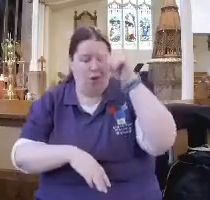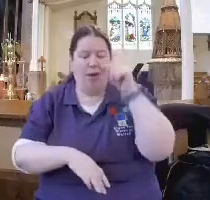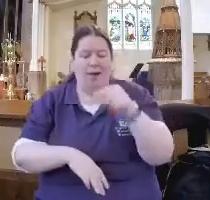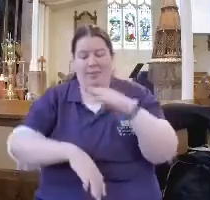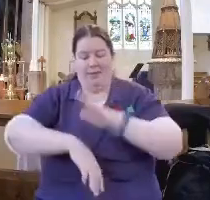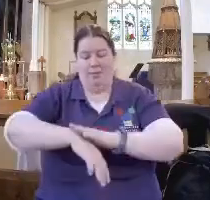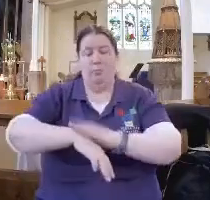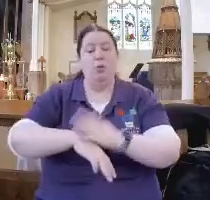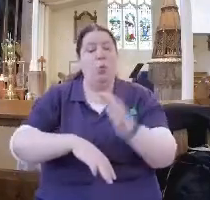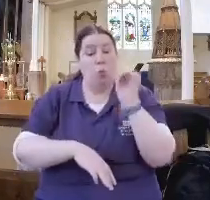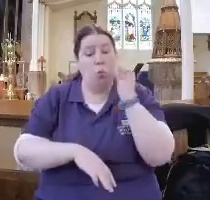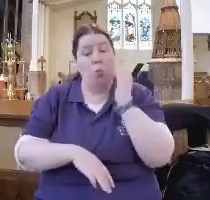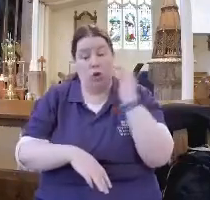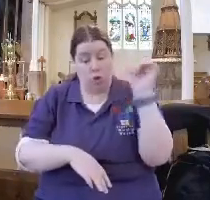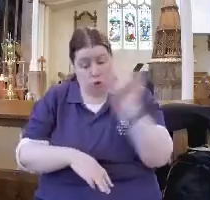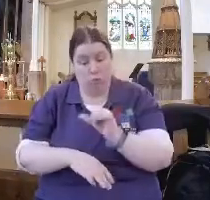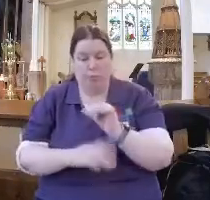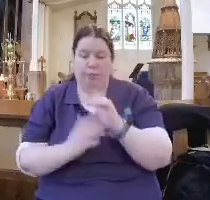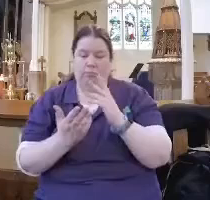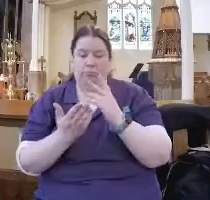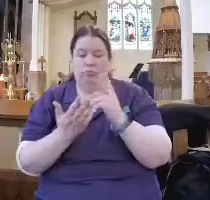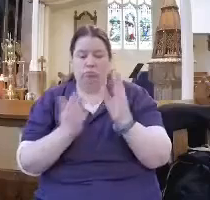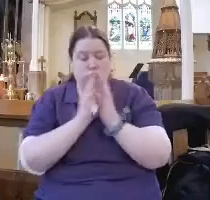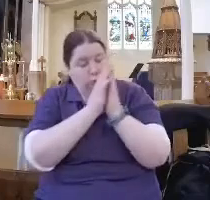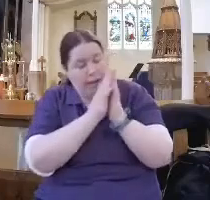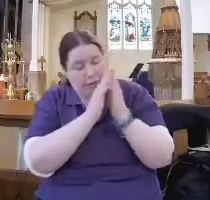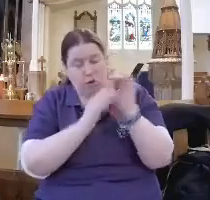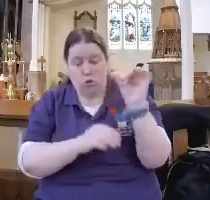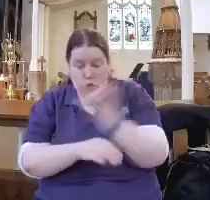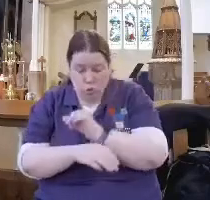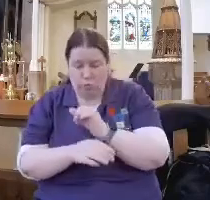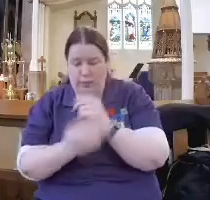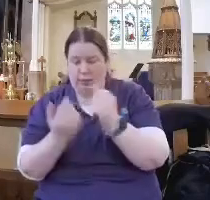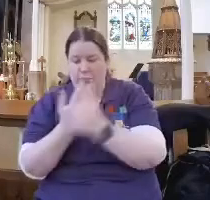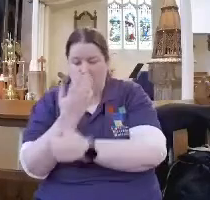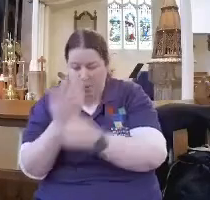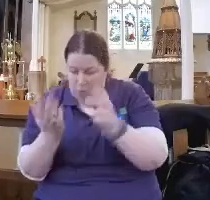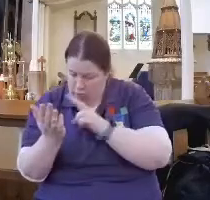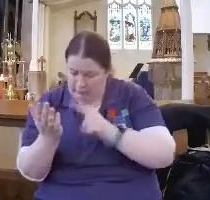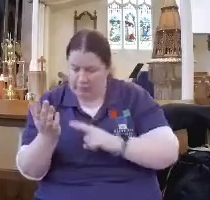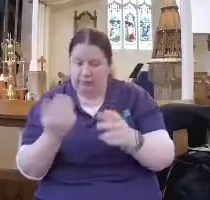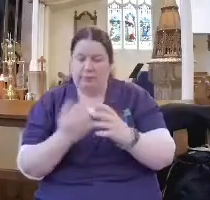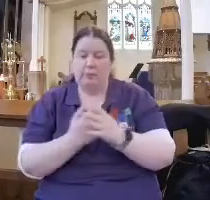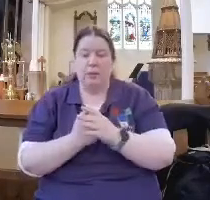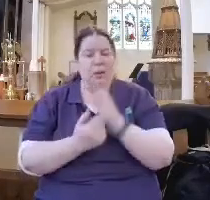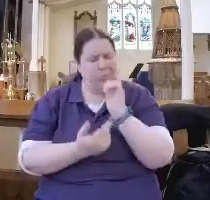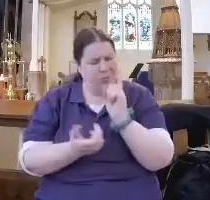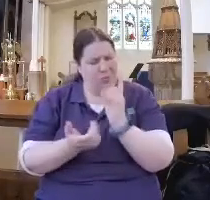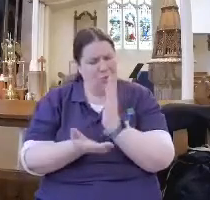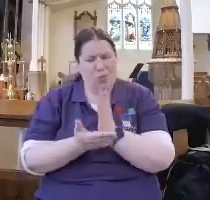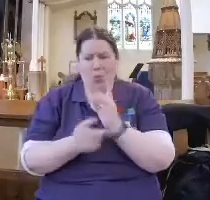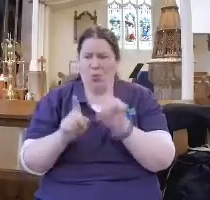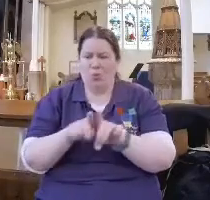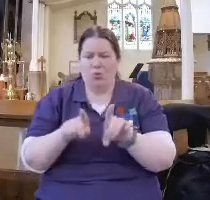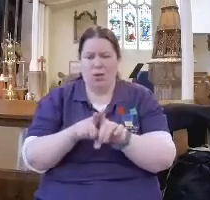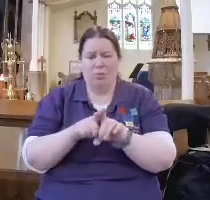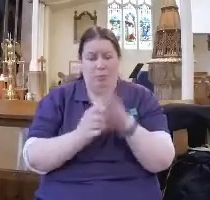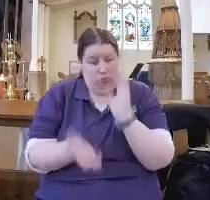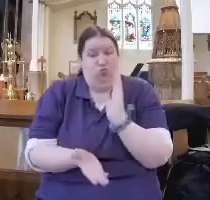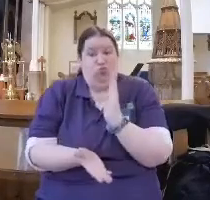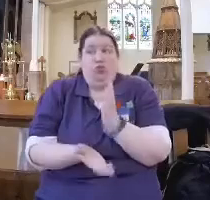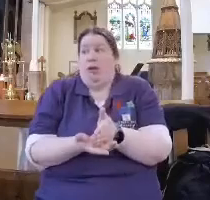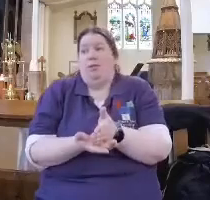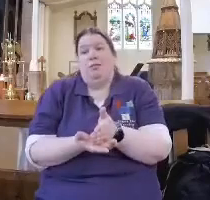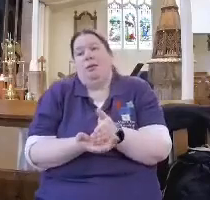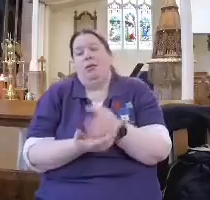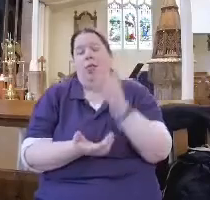from that is how long should you do it? Be realistic in choosing your time frame. Don't think I